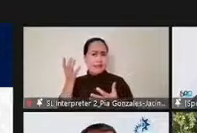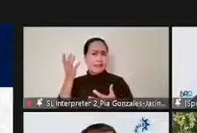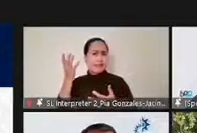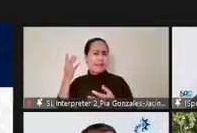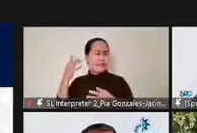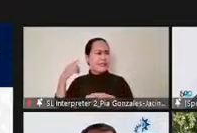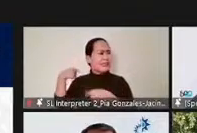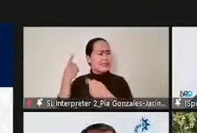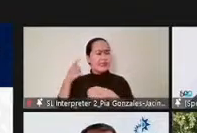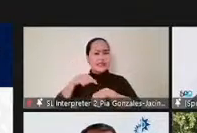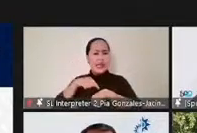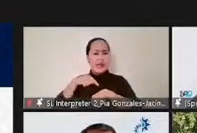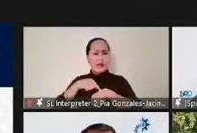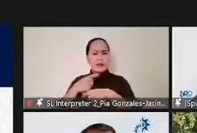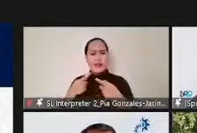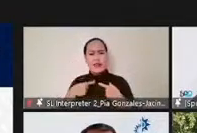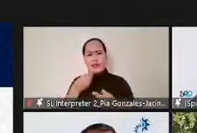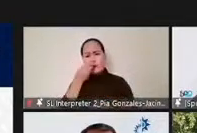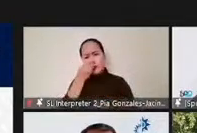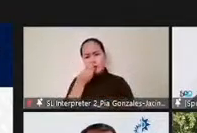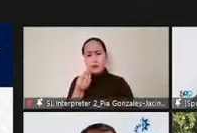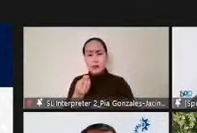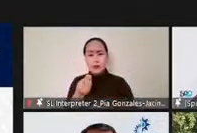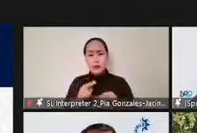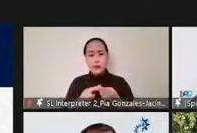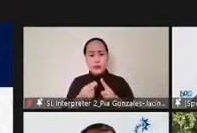1992 to 1998. And that time, there was only a few numbers